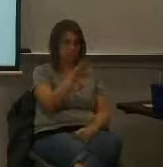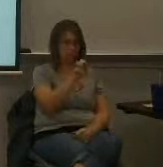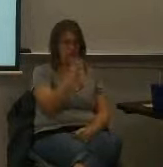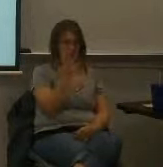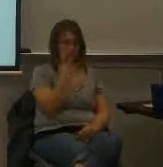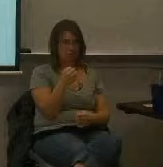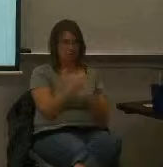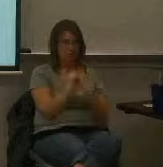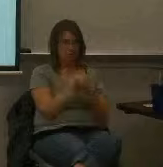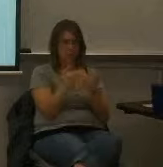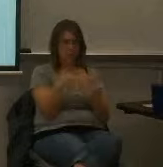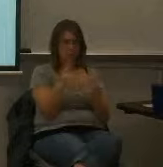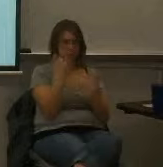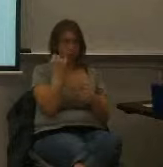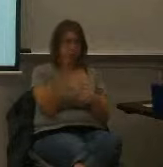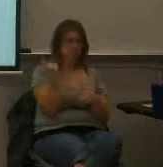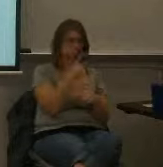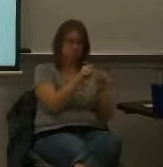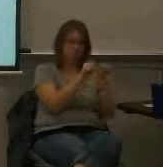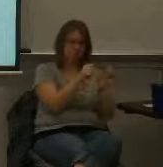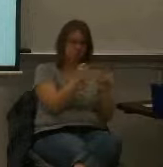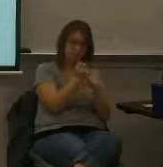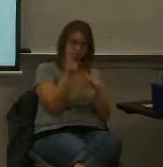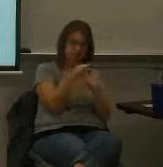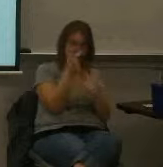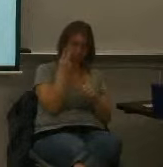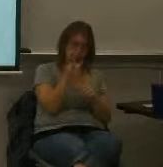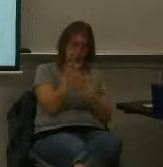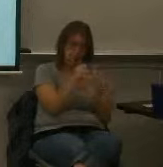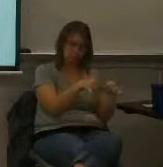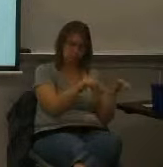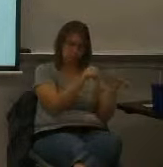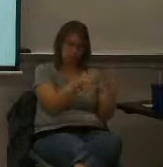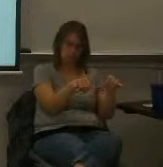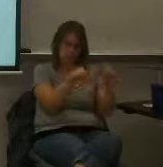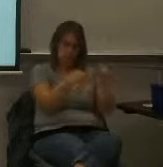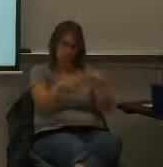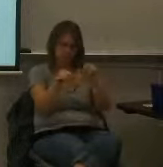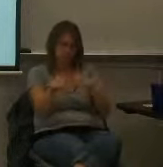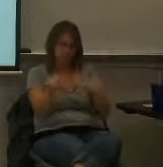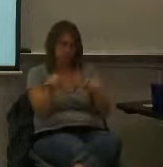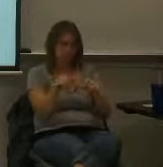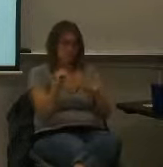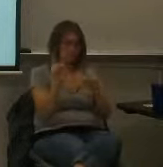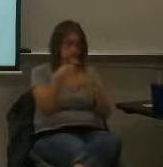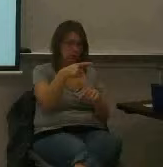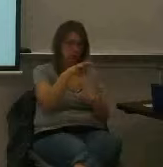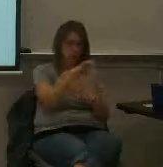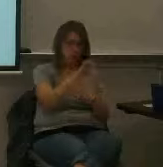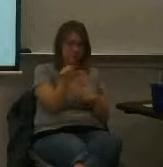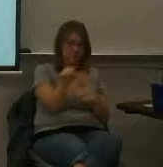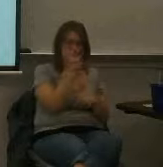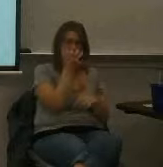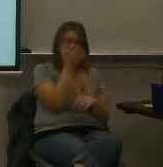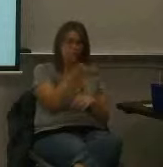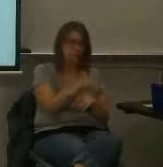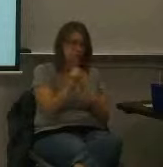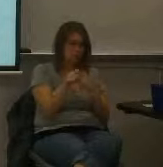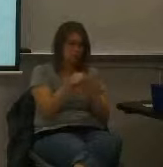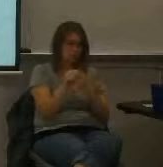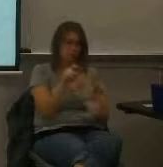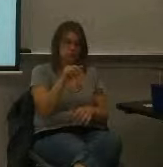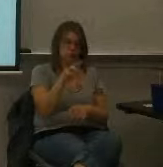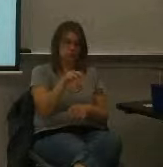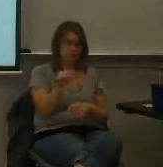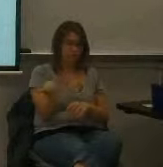made that argument. You go back to the system next year and you see it, and roughly the same organisms are there. You go out to the prairie, the same grasses are there. You go sample the